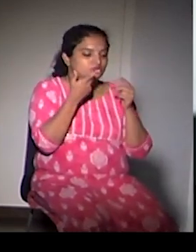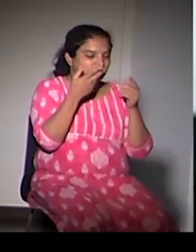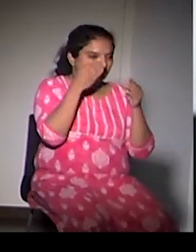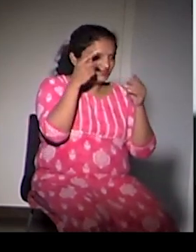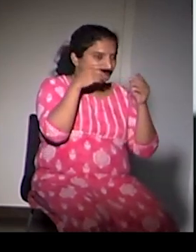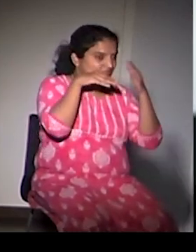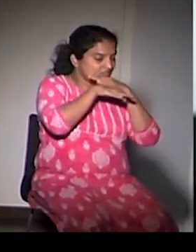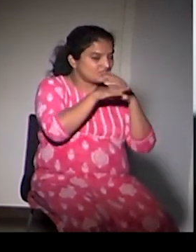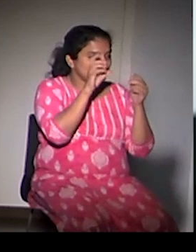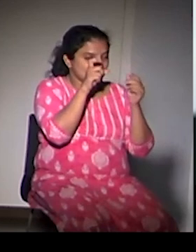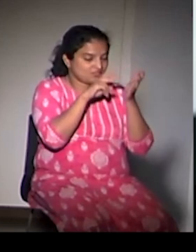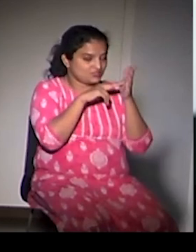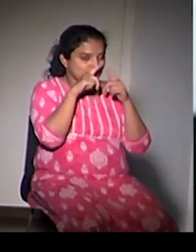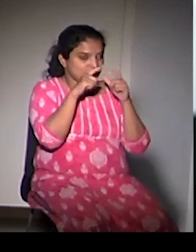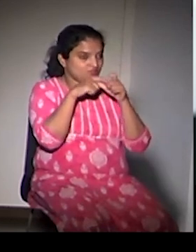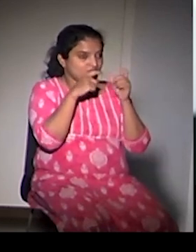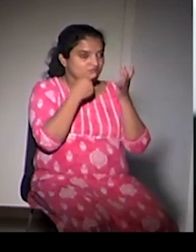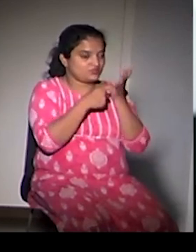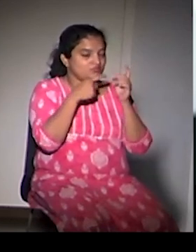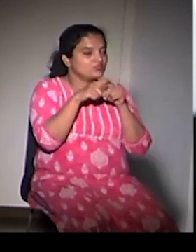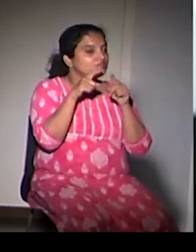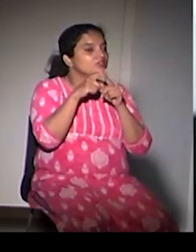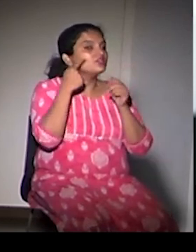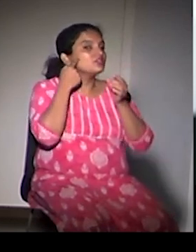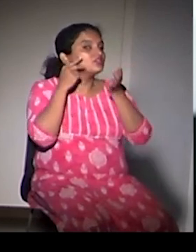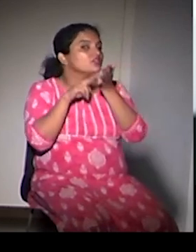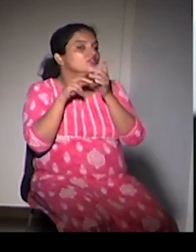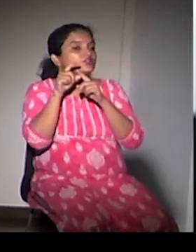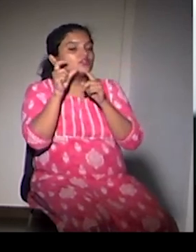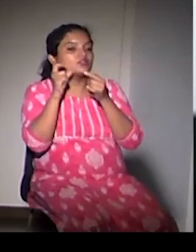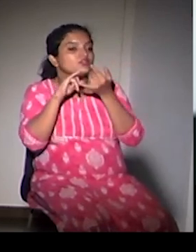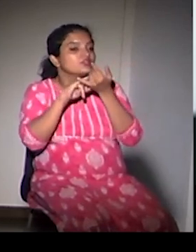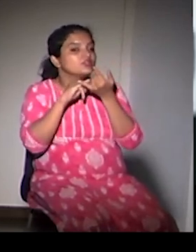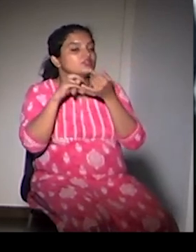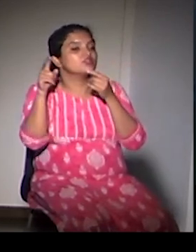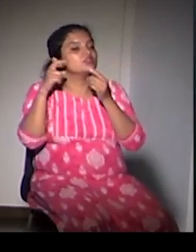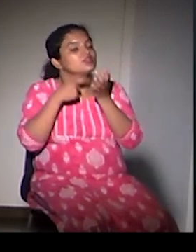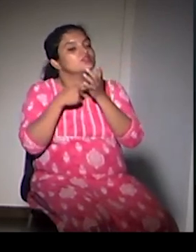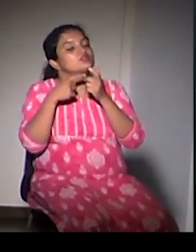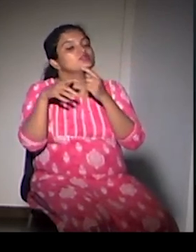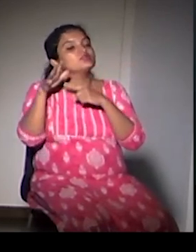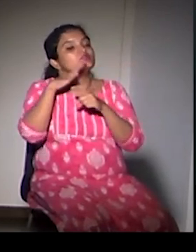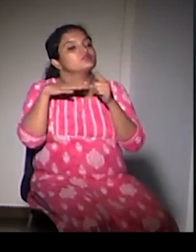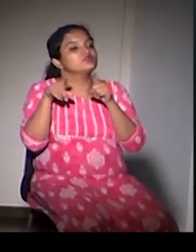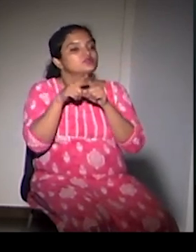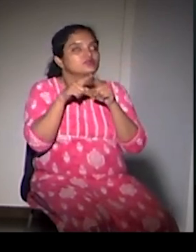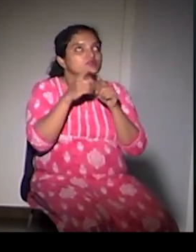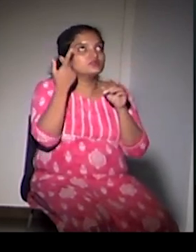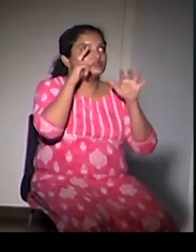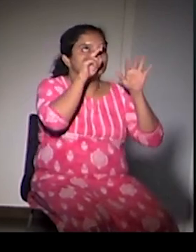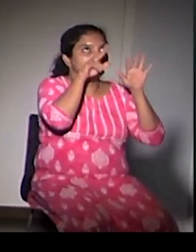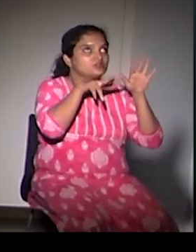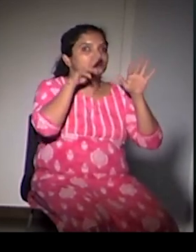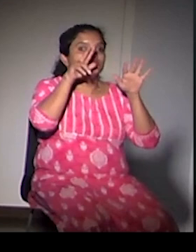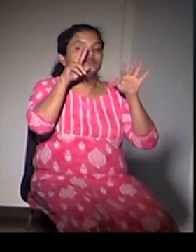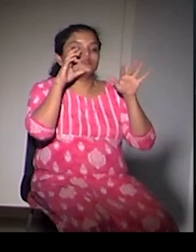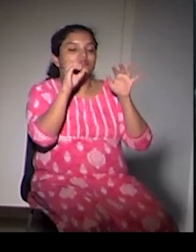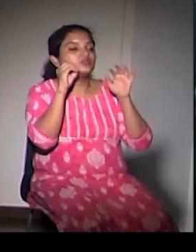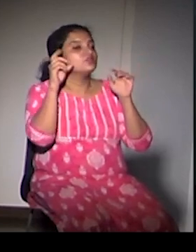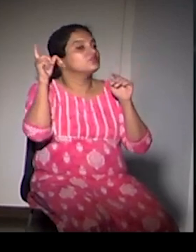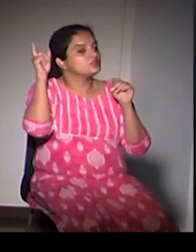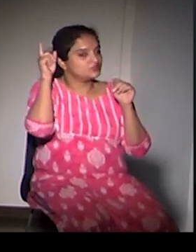technique, is in the Indus region. And these are two examples from the 18th century in